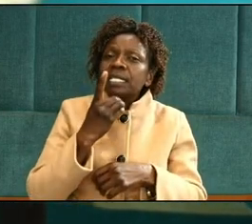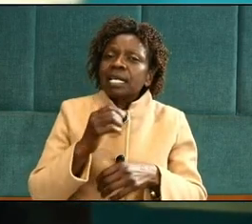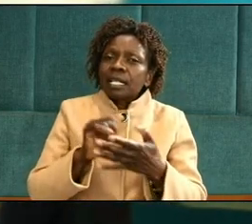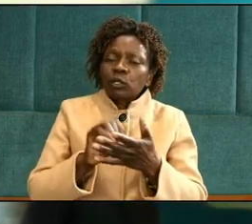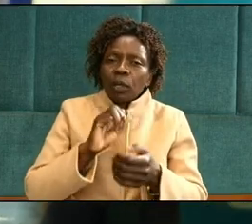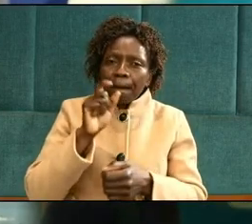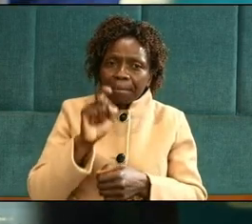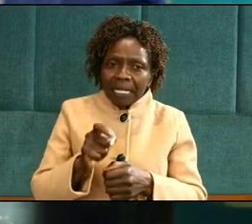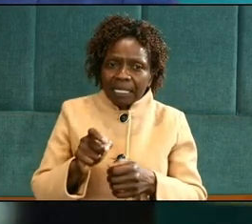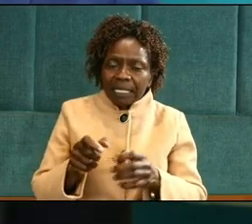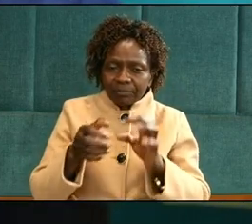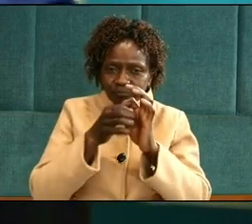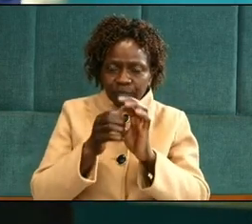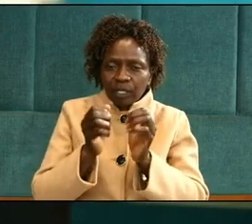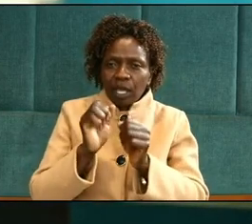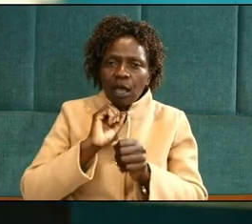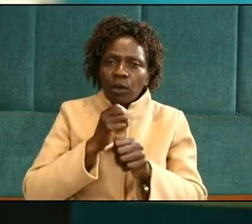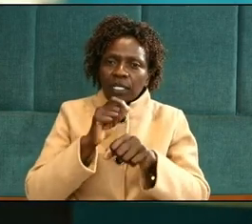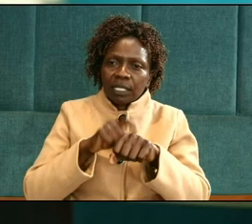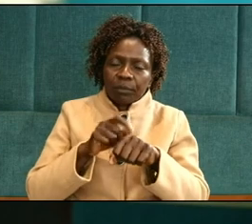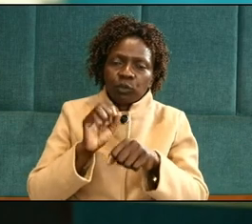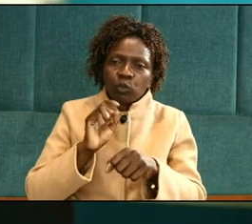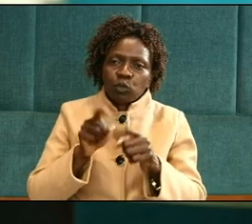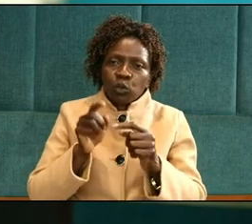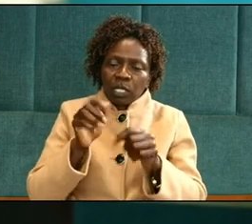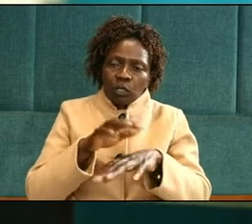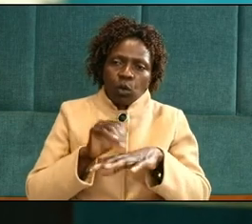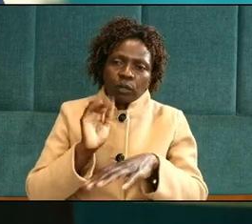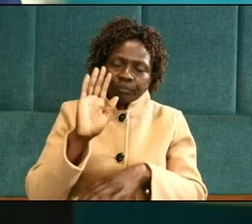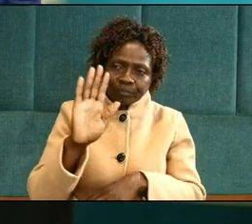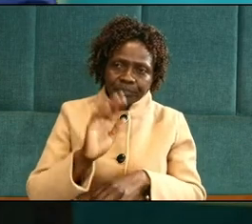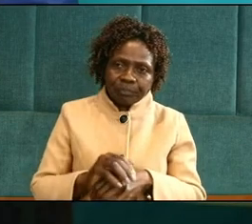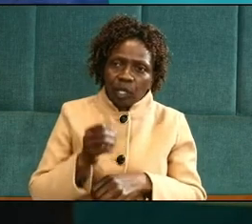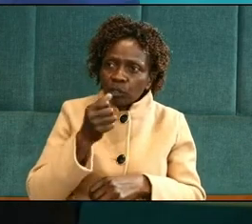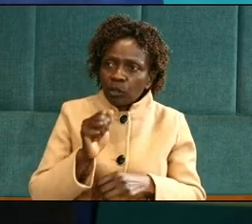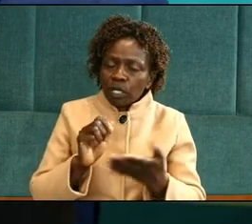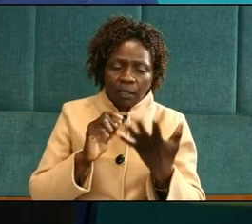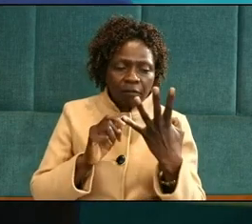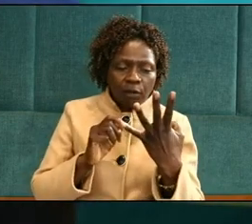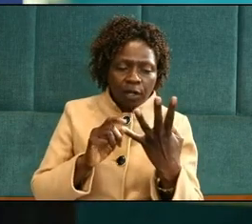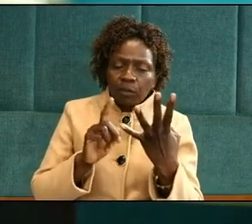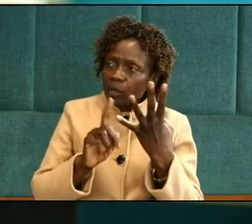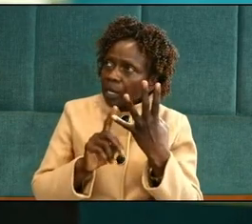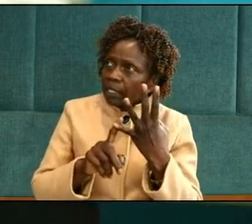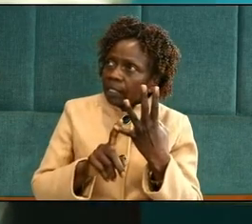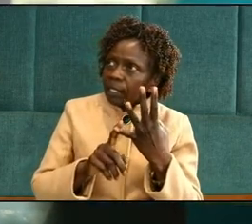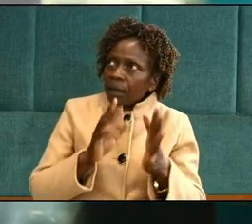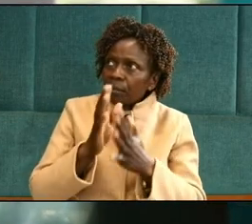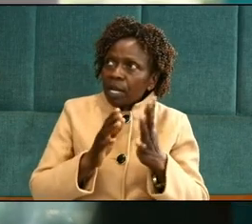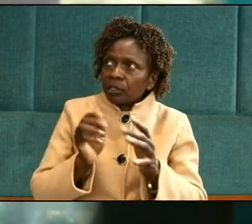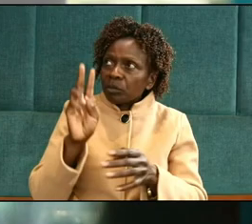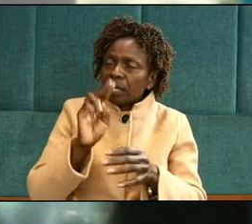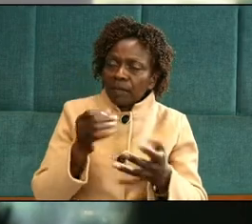we should devote our time to this, to his cause. So the four are, number one, plan and